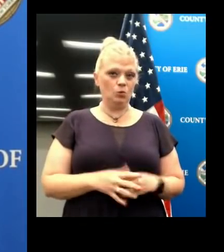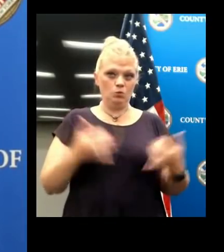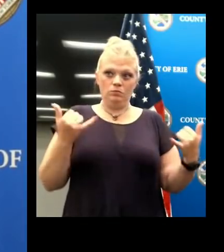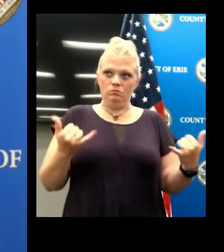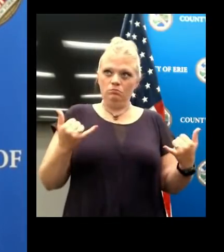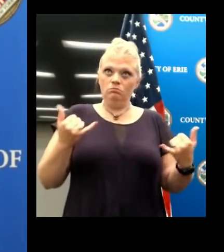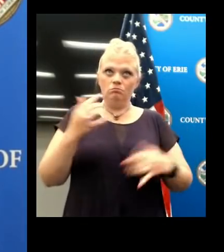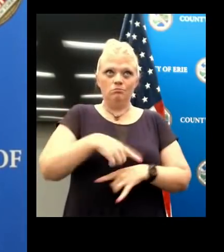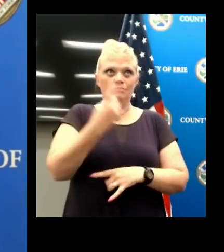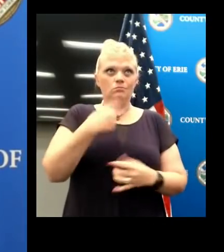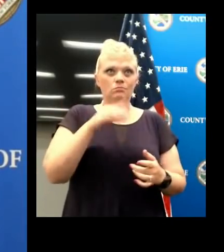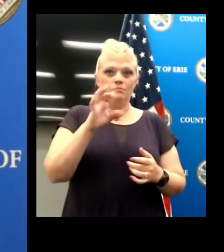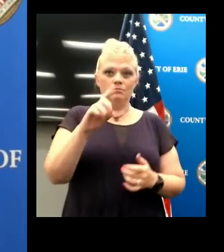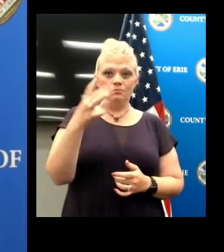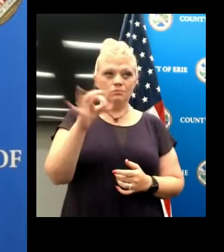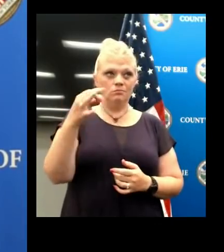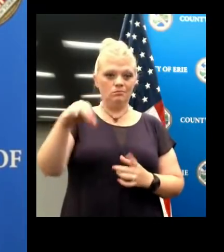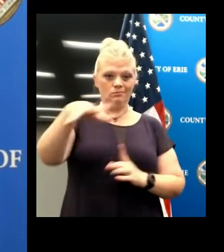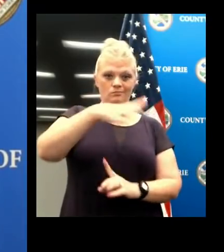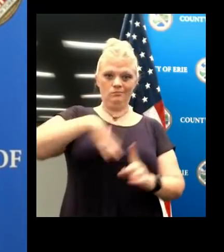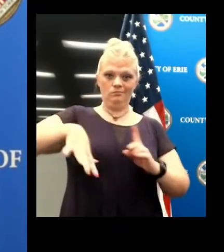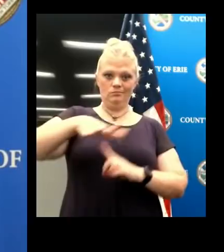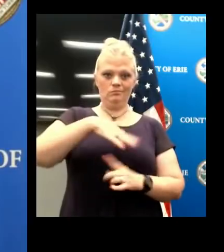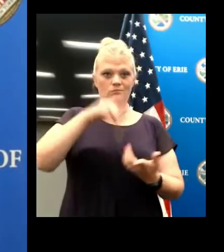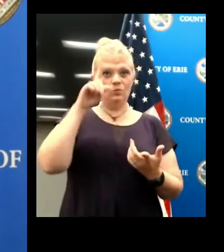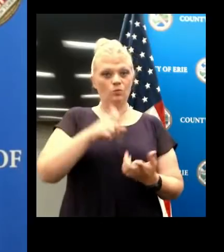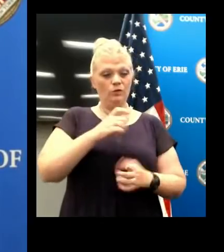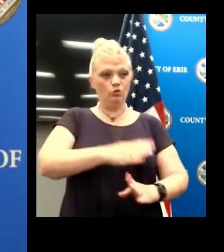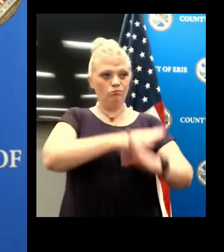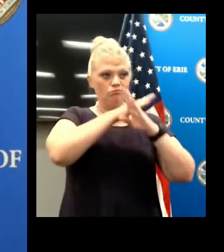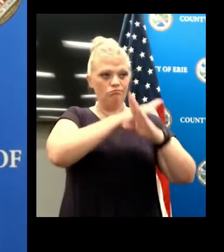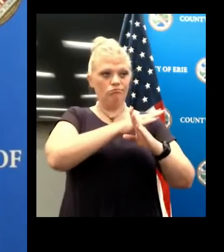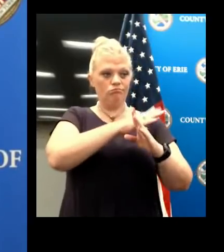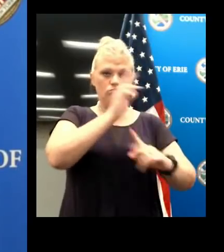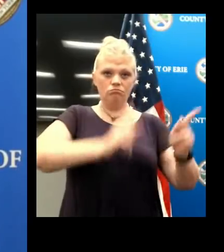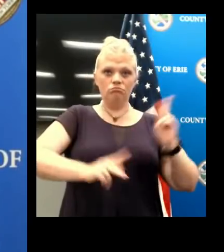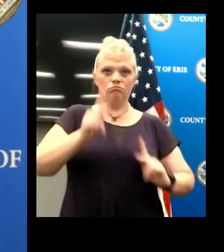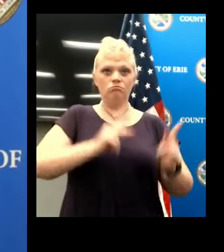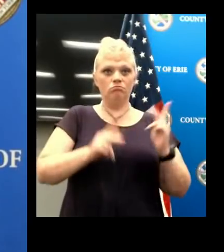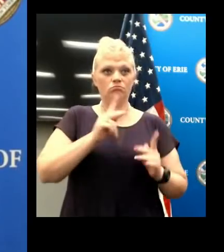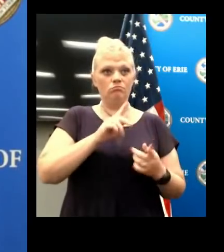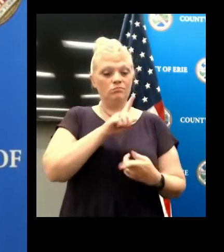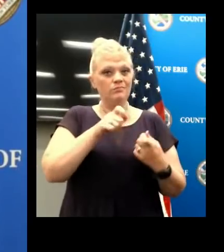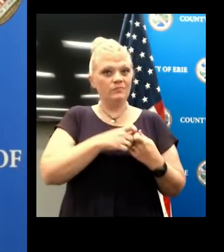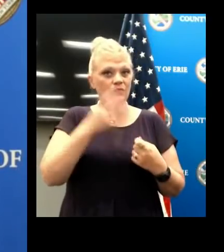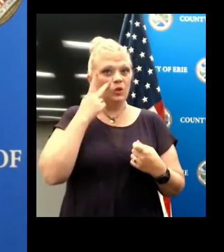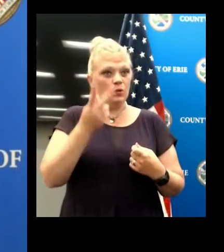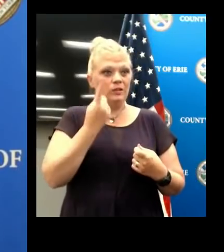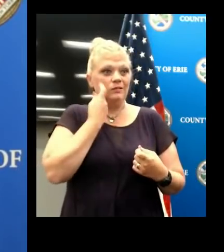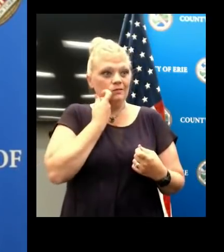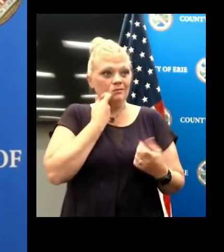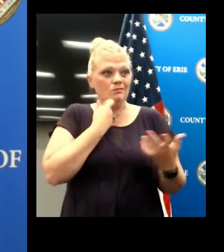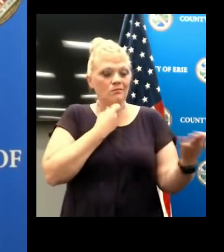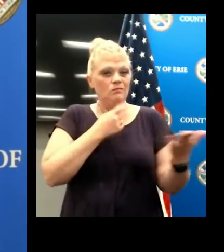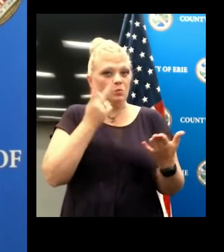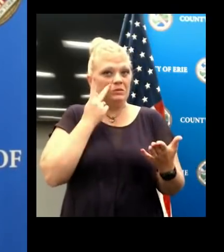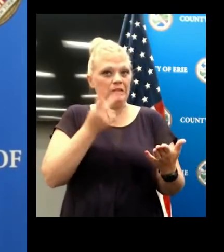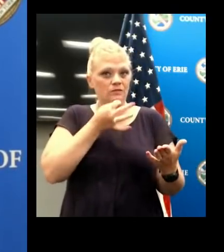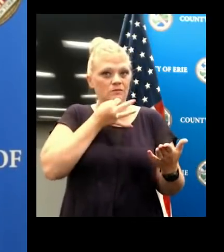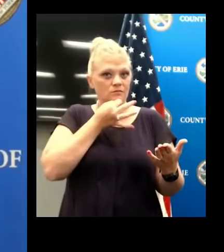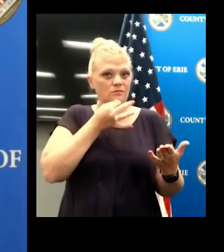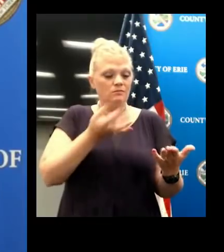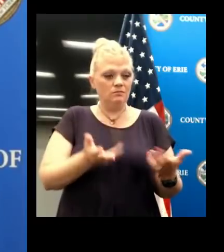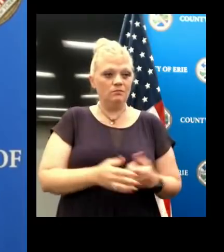in a COVID-19 environment, we need to protect our public, especially when we've been seeing lately what we'll be talking about in the next few moments, which